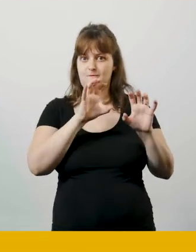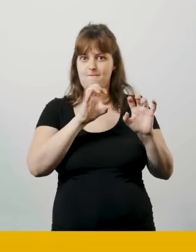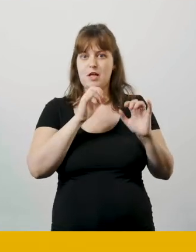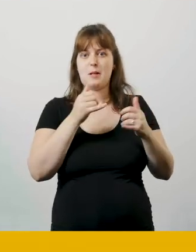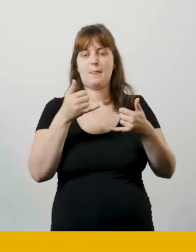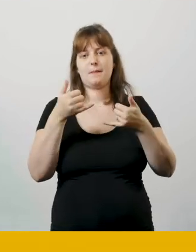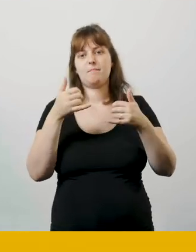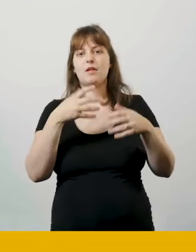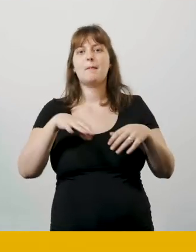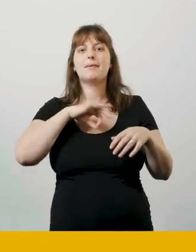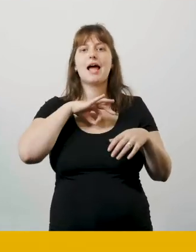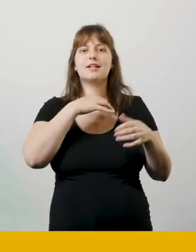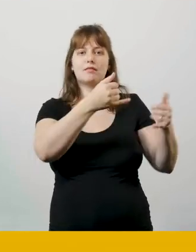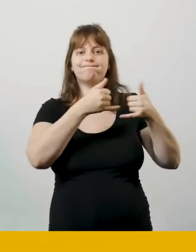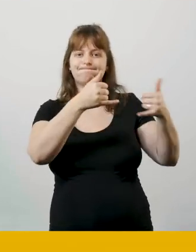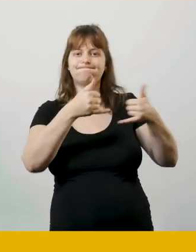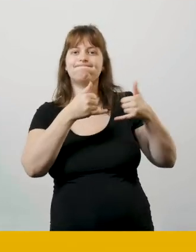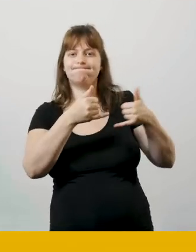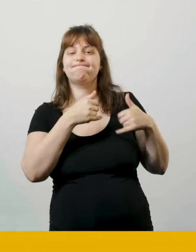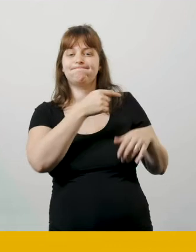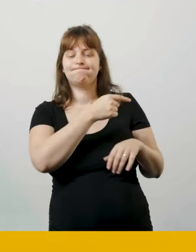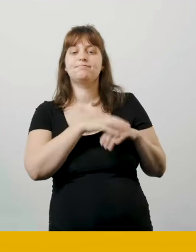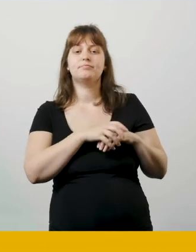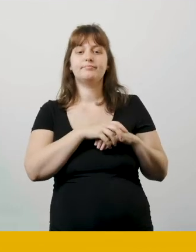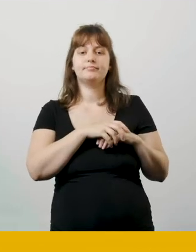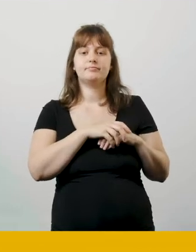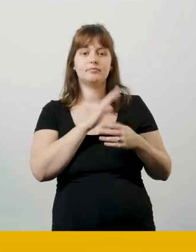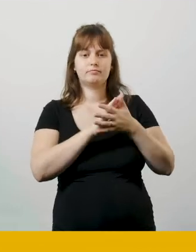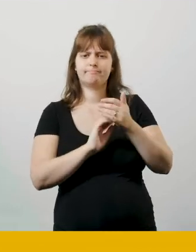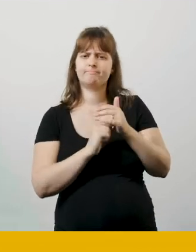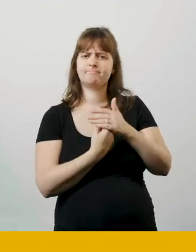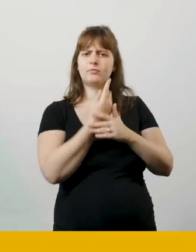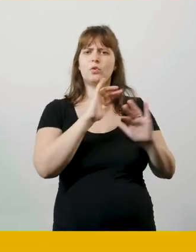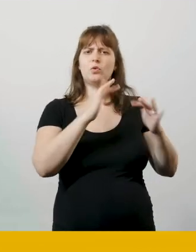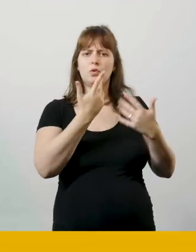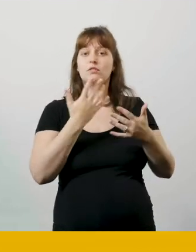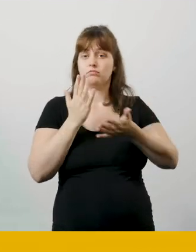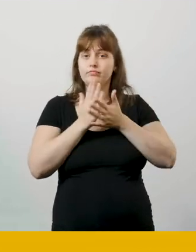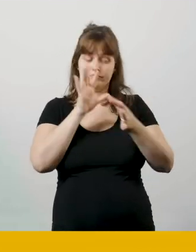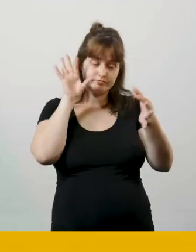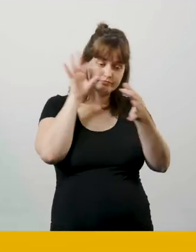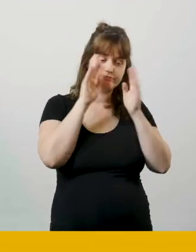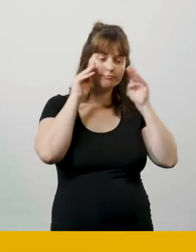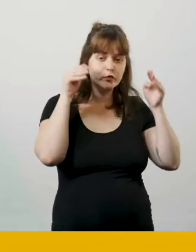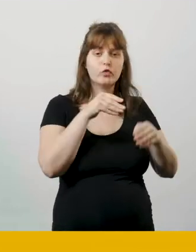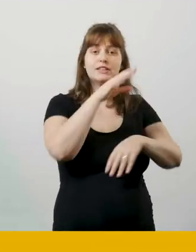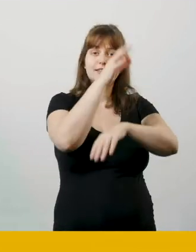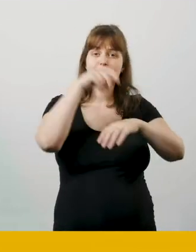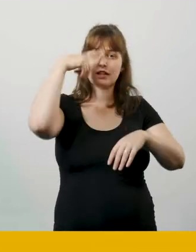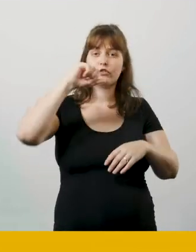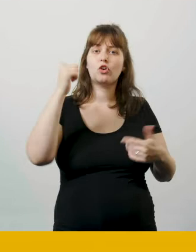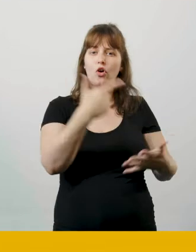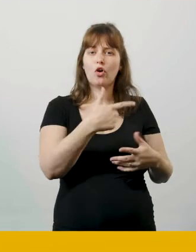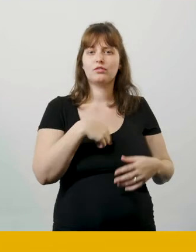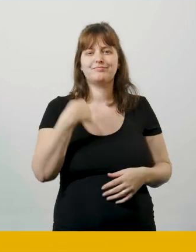watch that was born to be a design for all item. I am sure that many of you